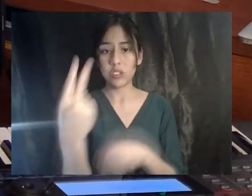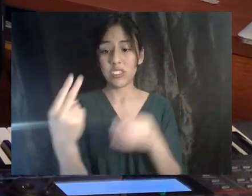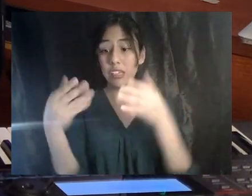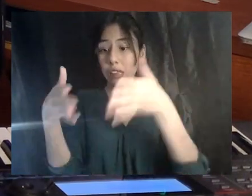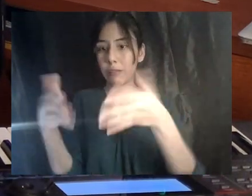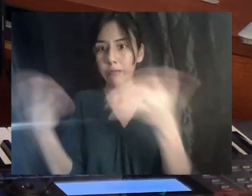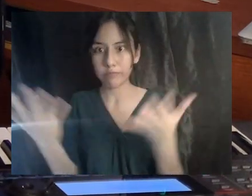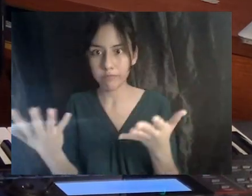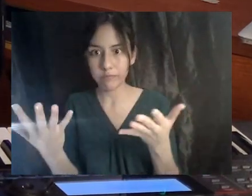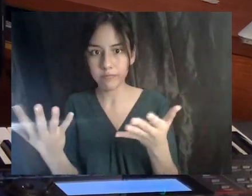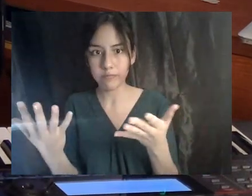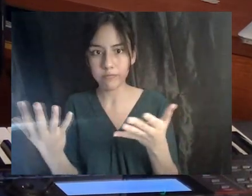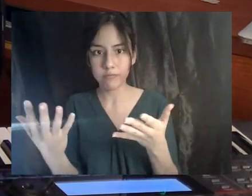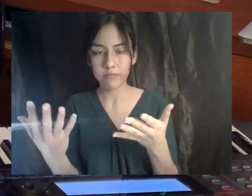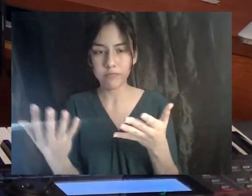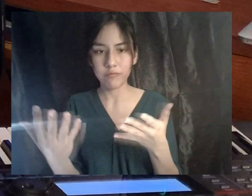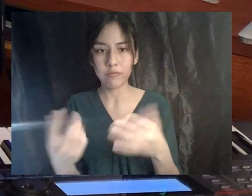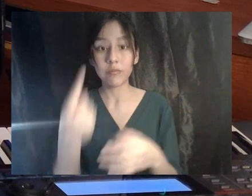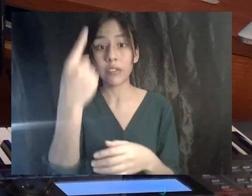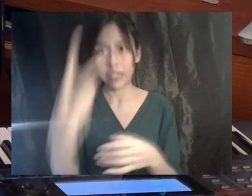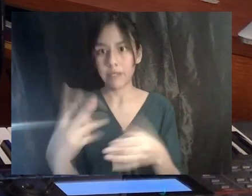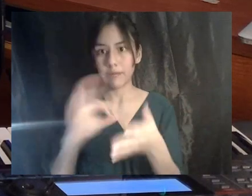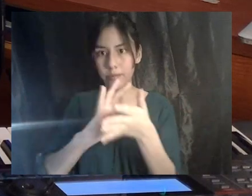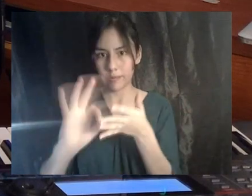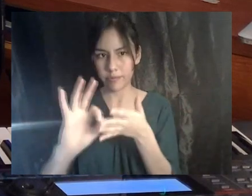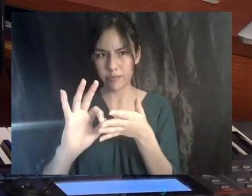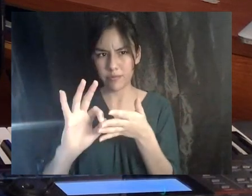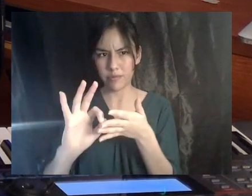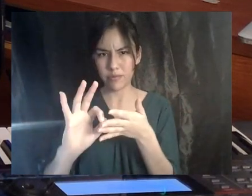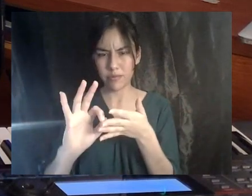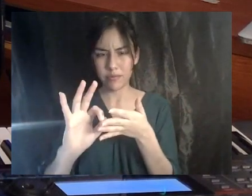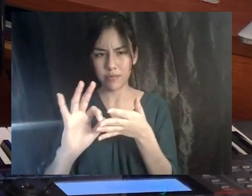left with half a beat.